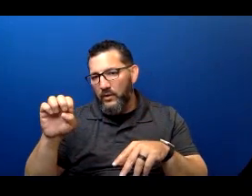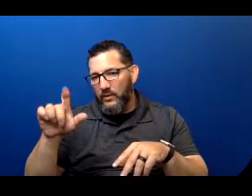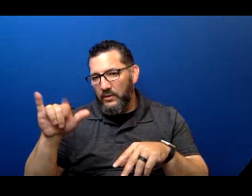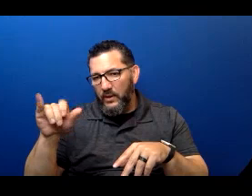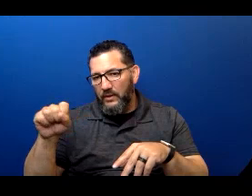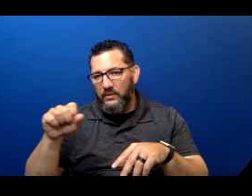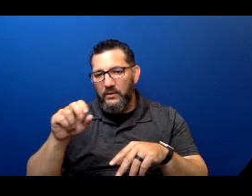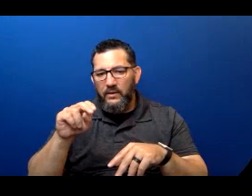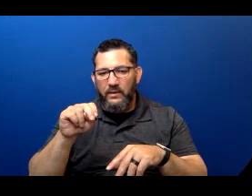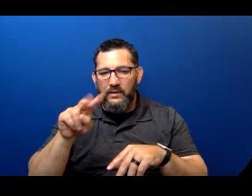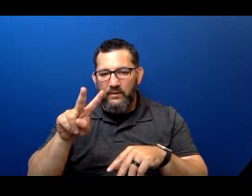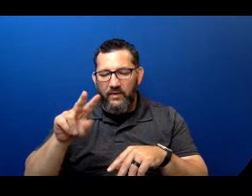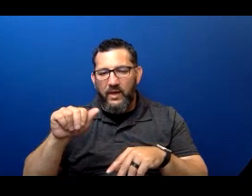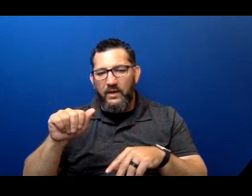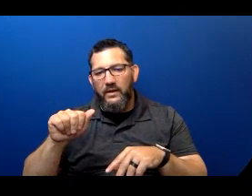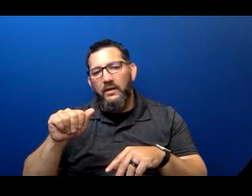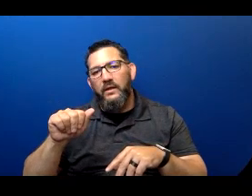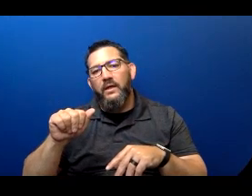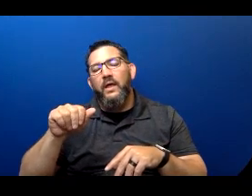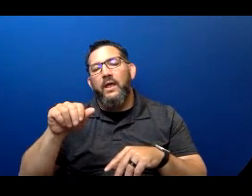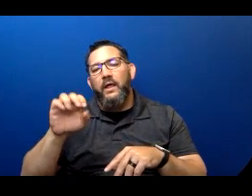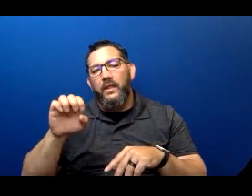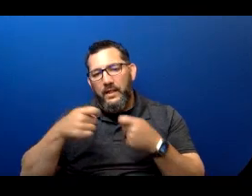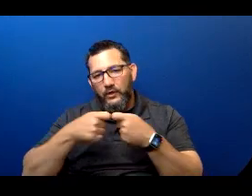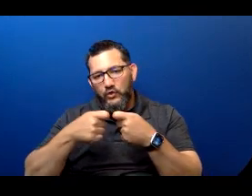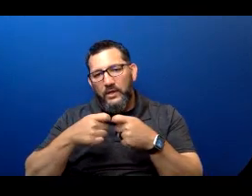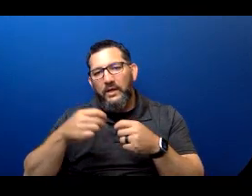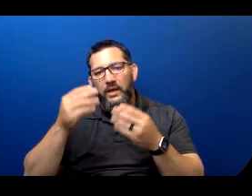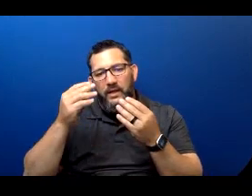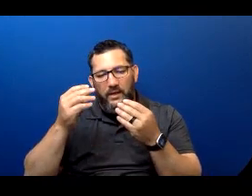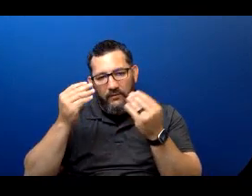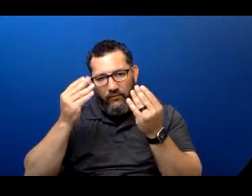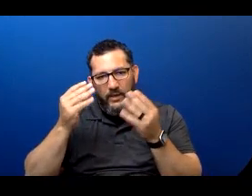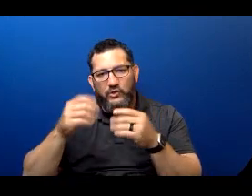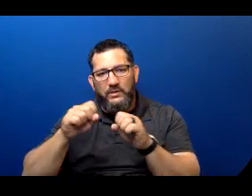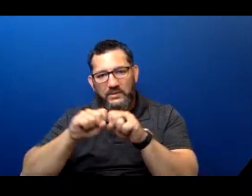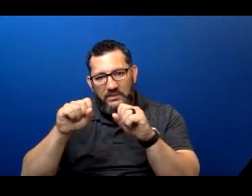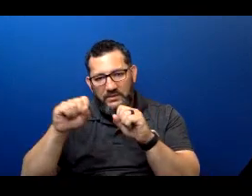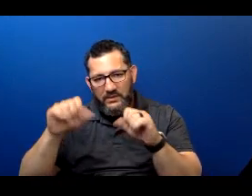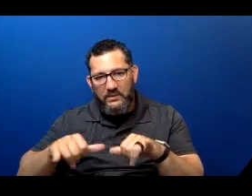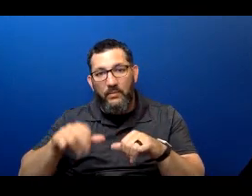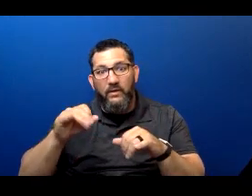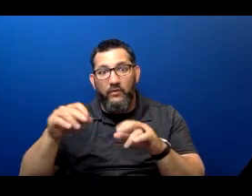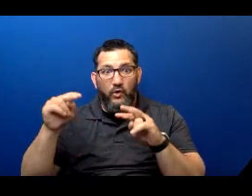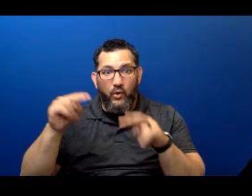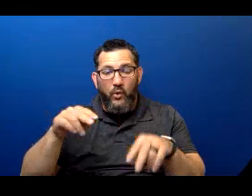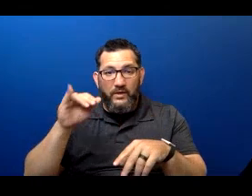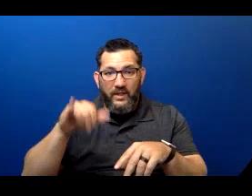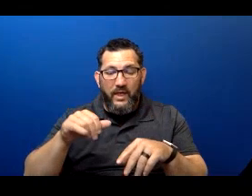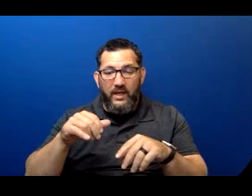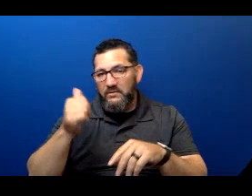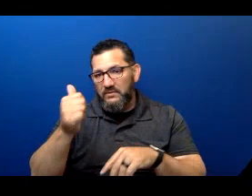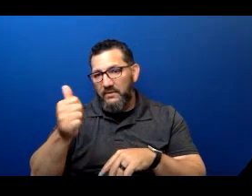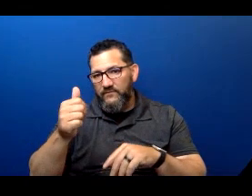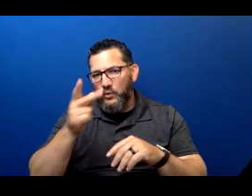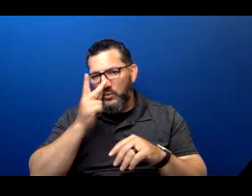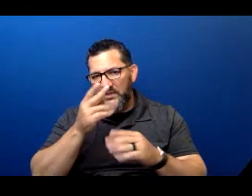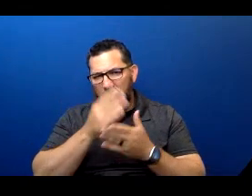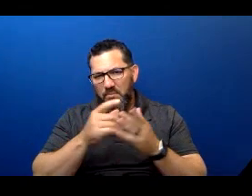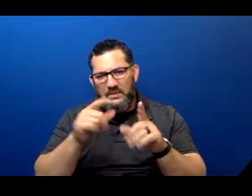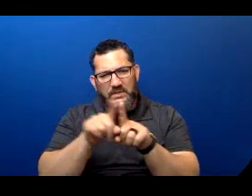Nevada Electronic Legislative Information Systems. So if you decide to go back into NELIS on your own, you might see some of this